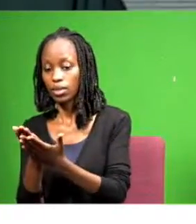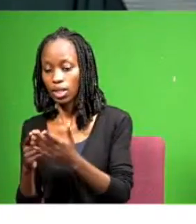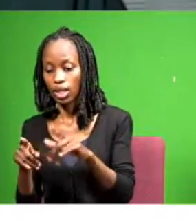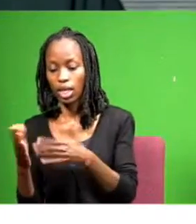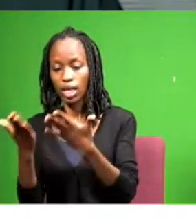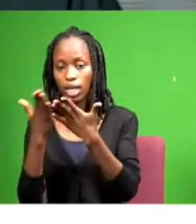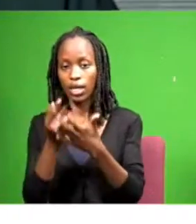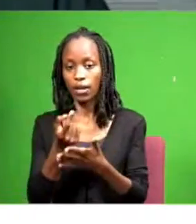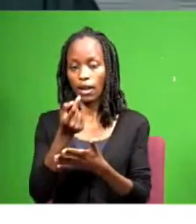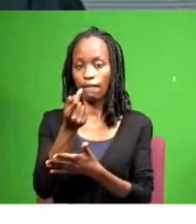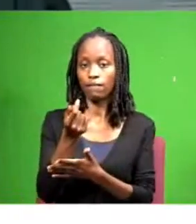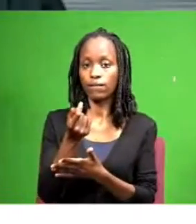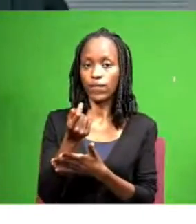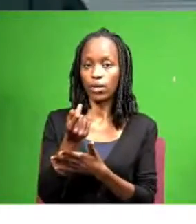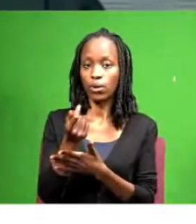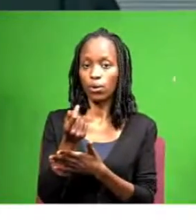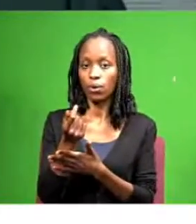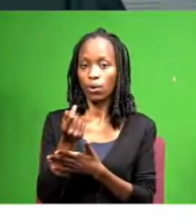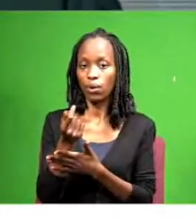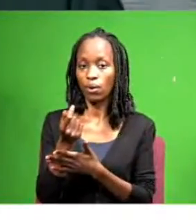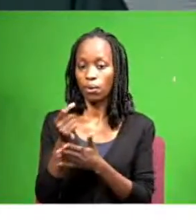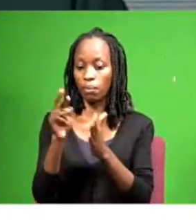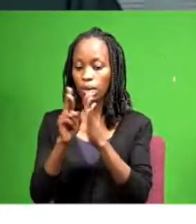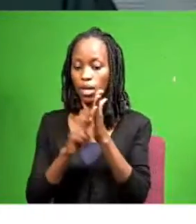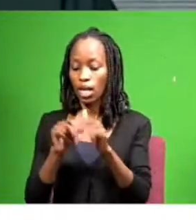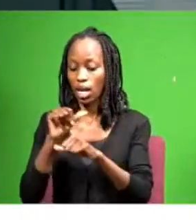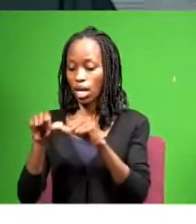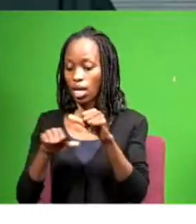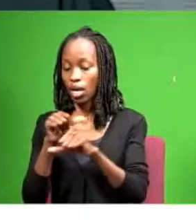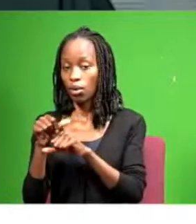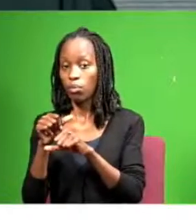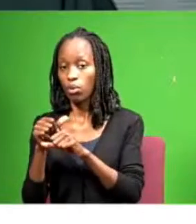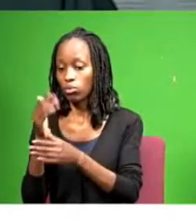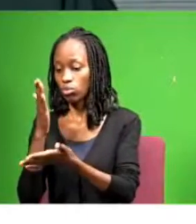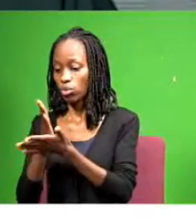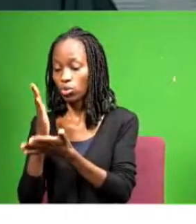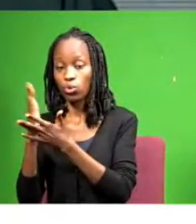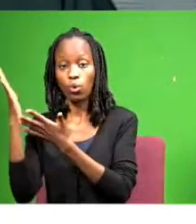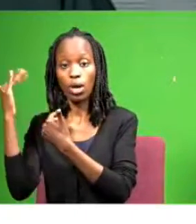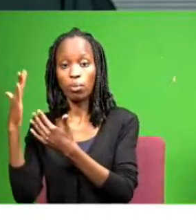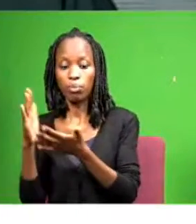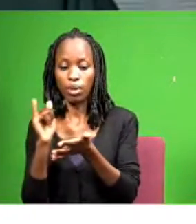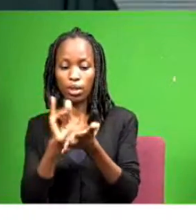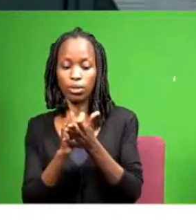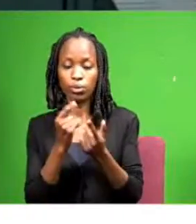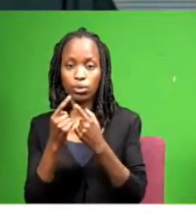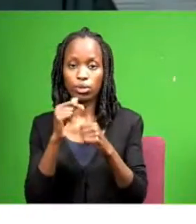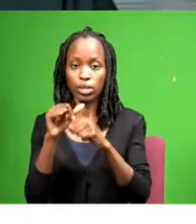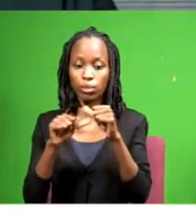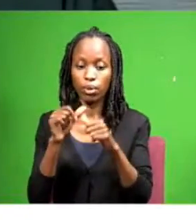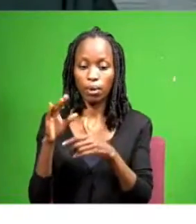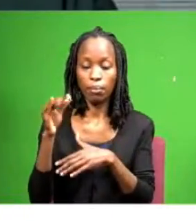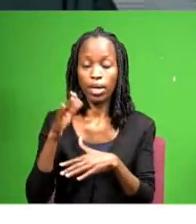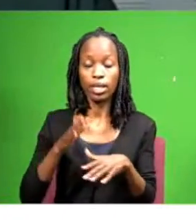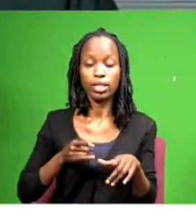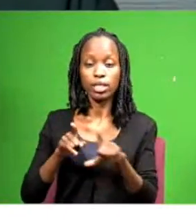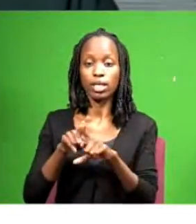the principles on legitimate expectation. These were touched upon by my